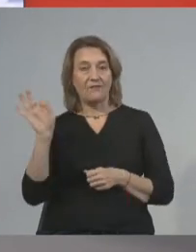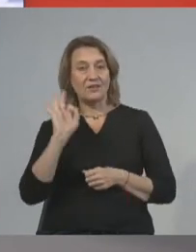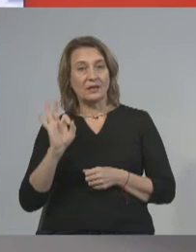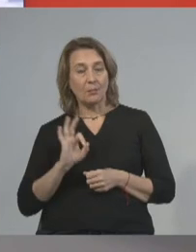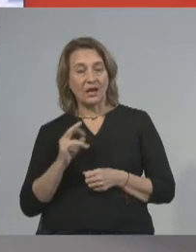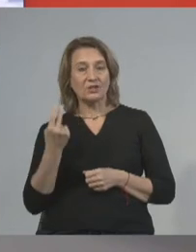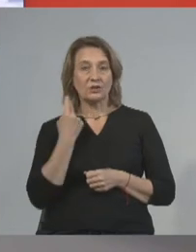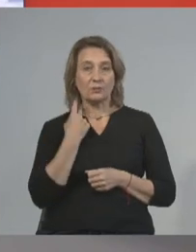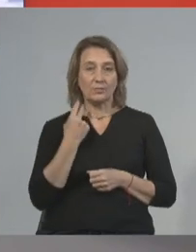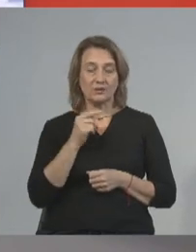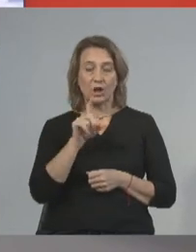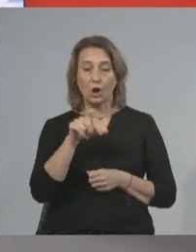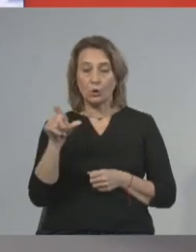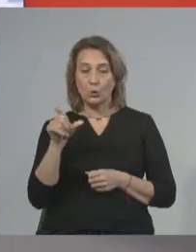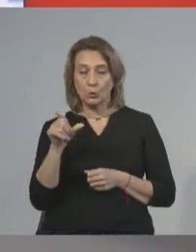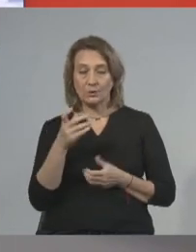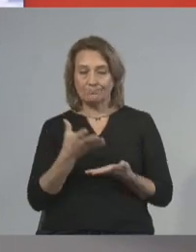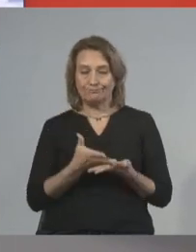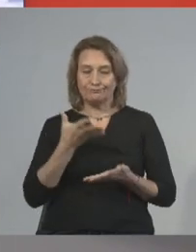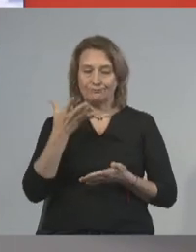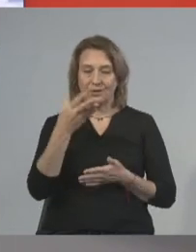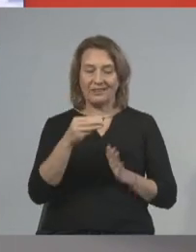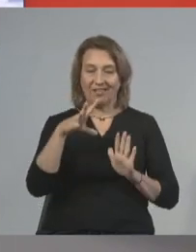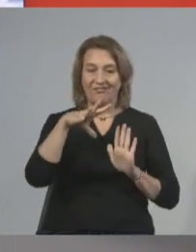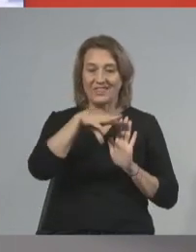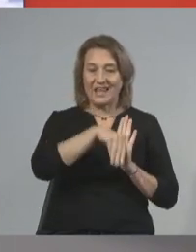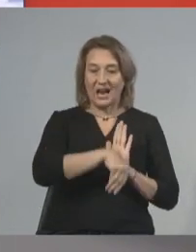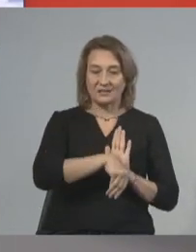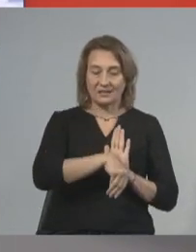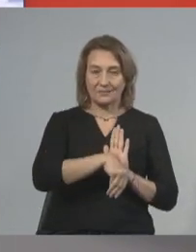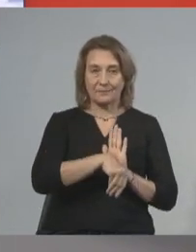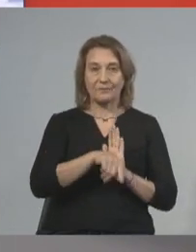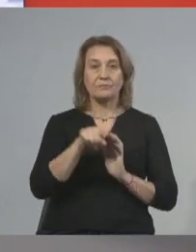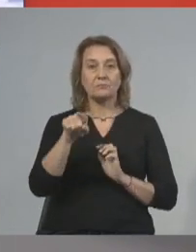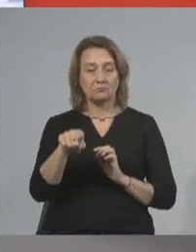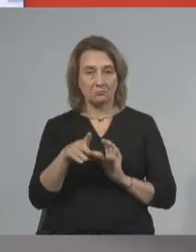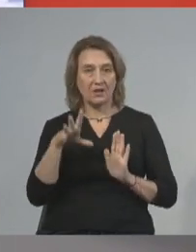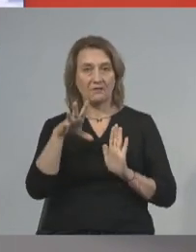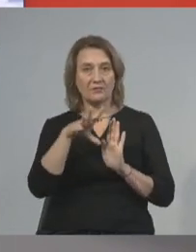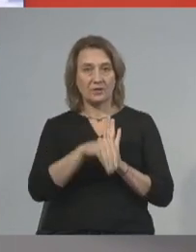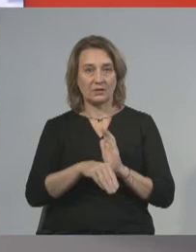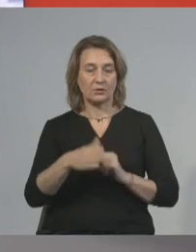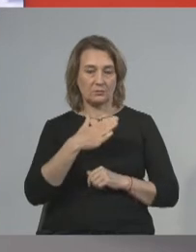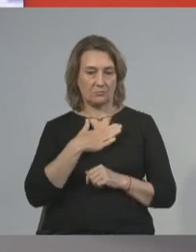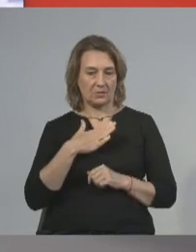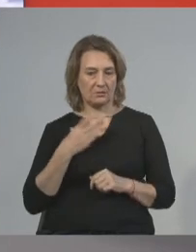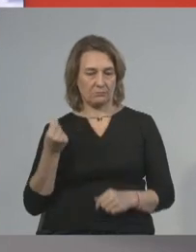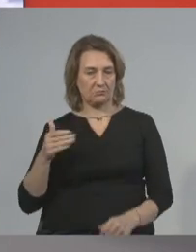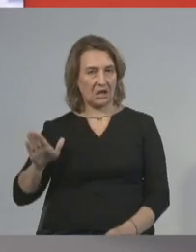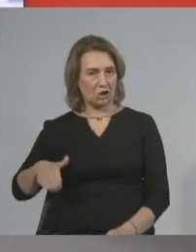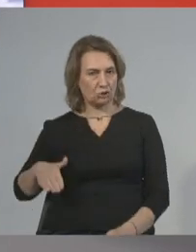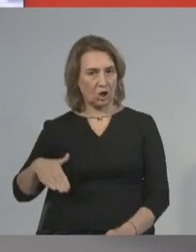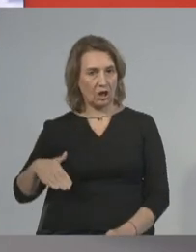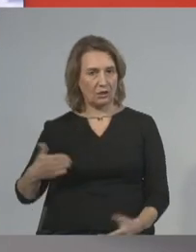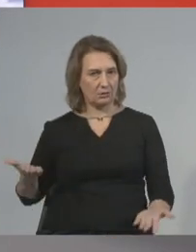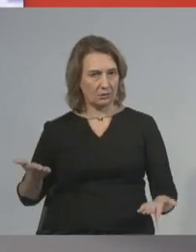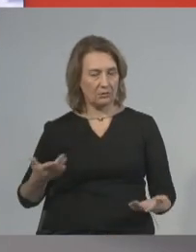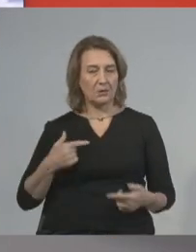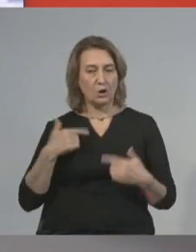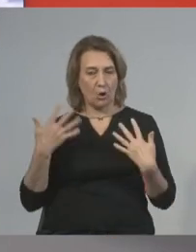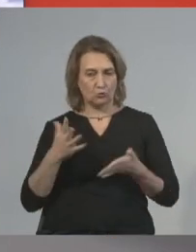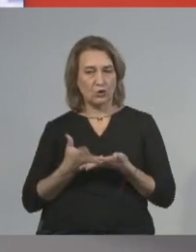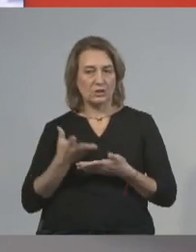concrete politicians in the uk for example people pay for